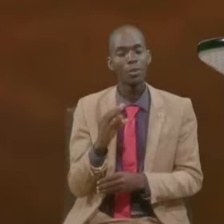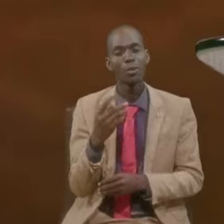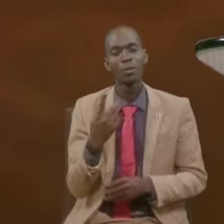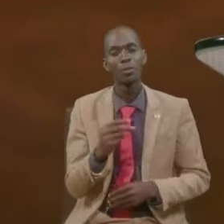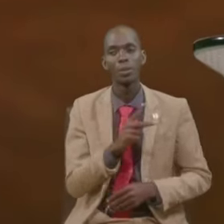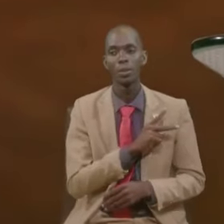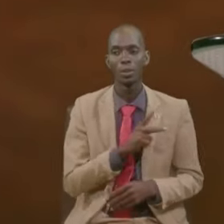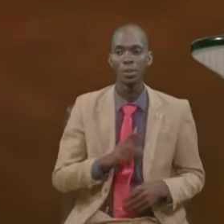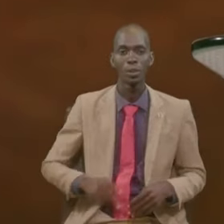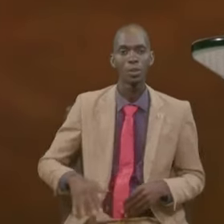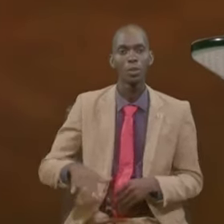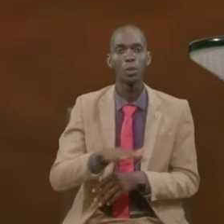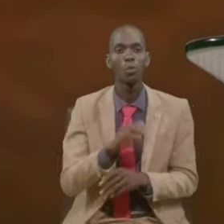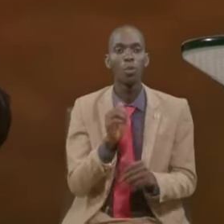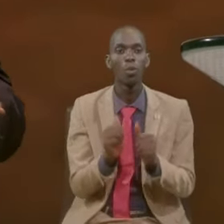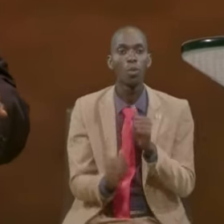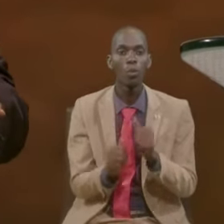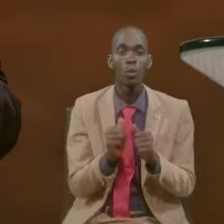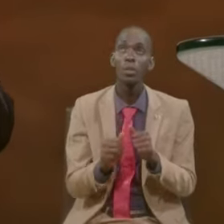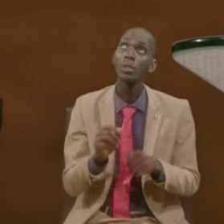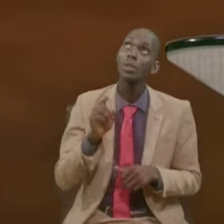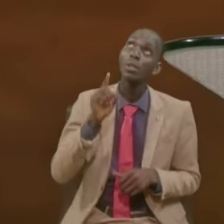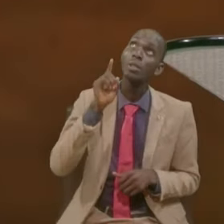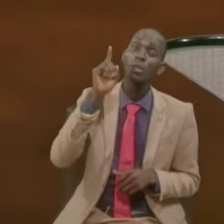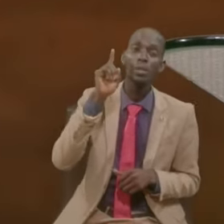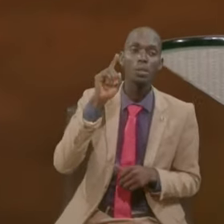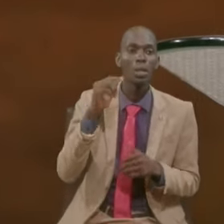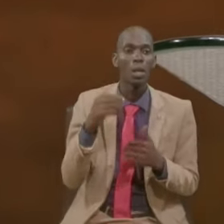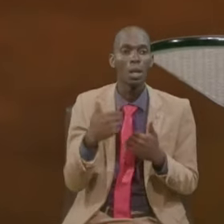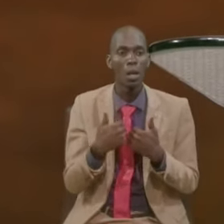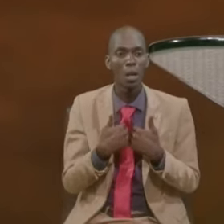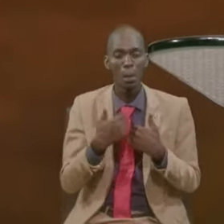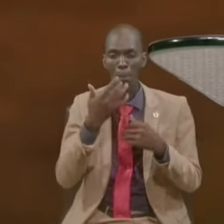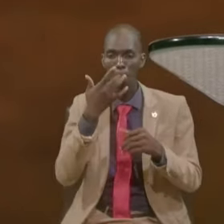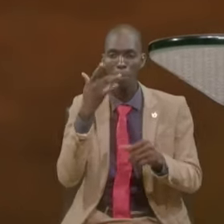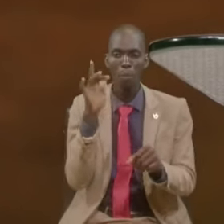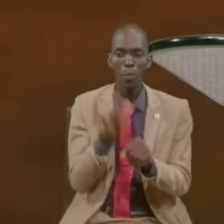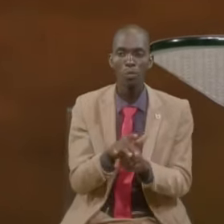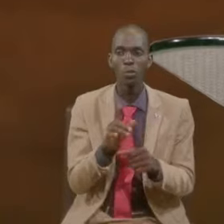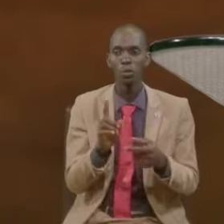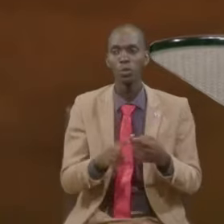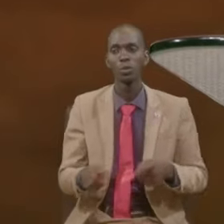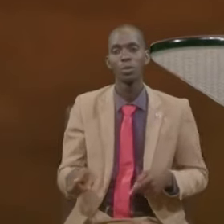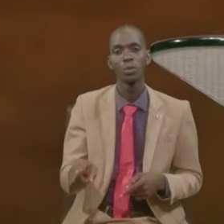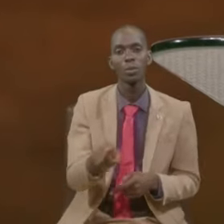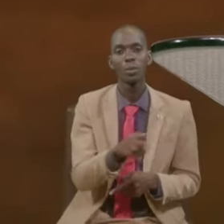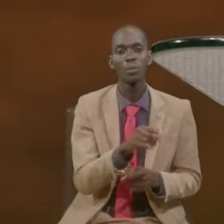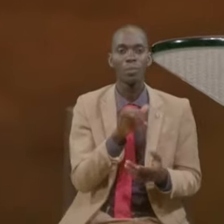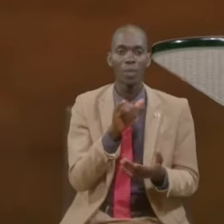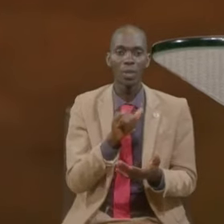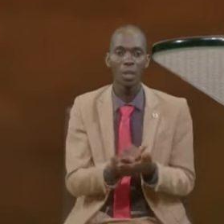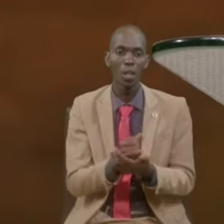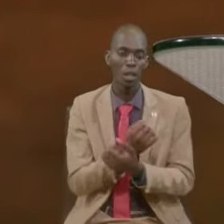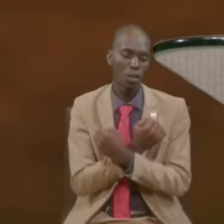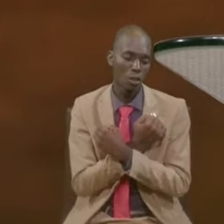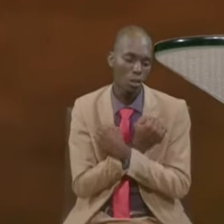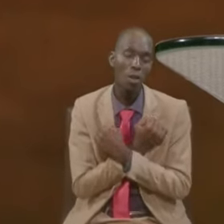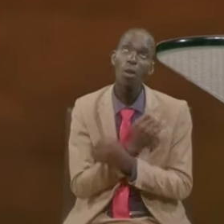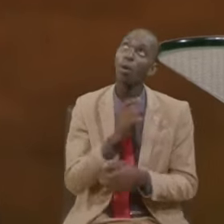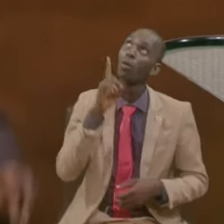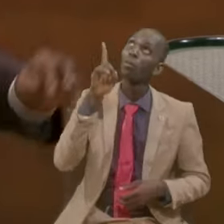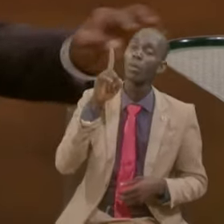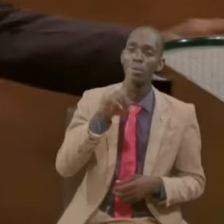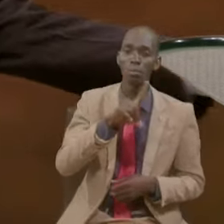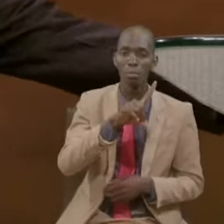kingdom which he has promised to them that love him? Look at